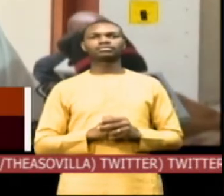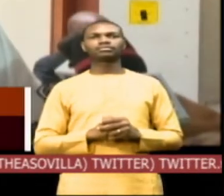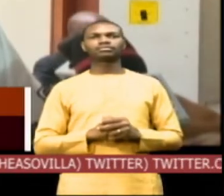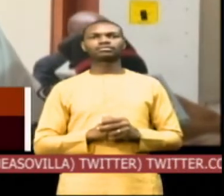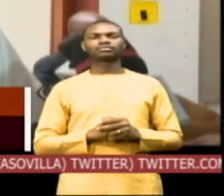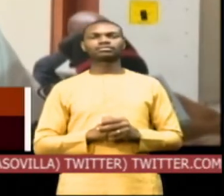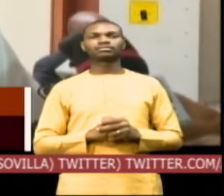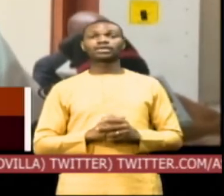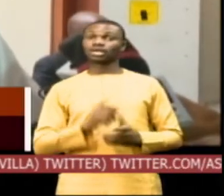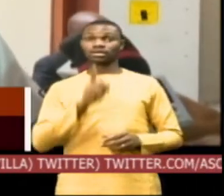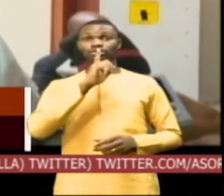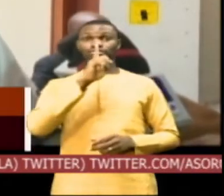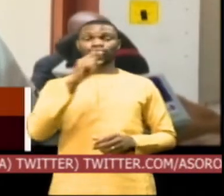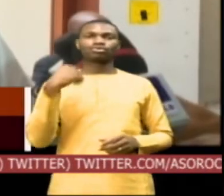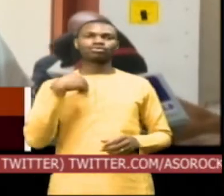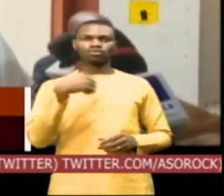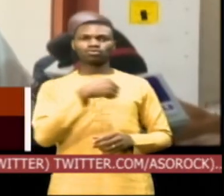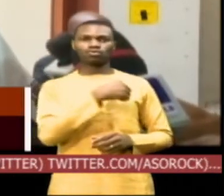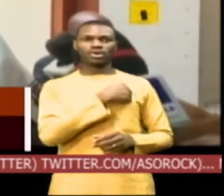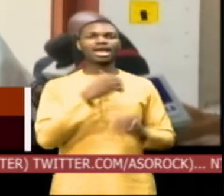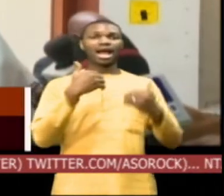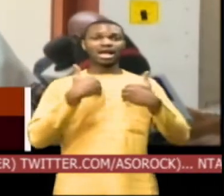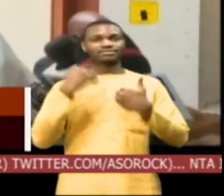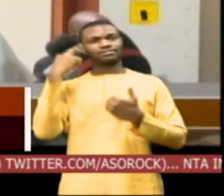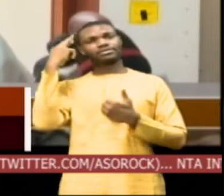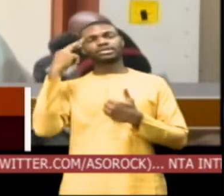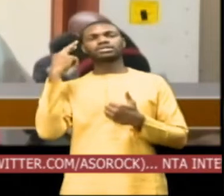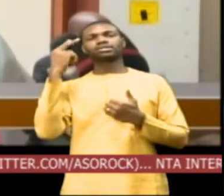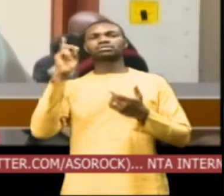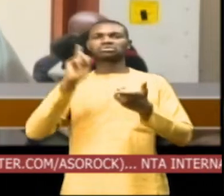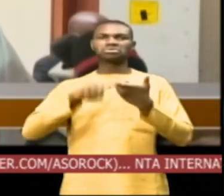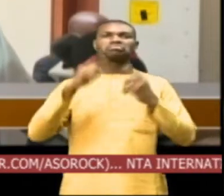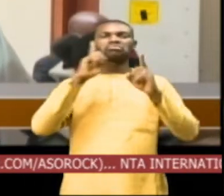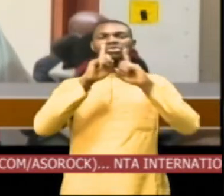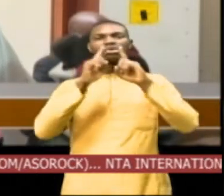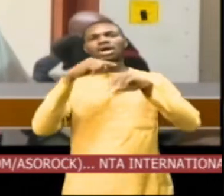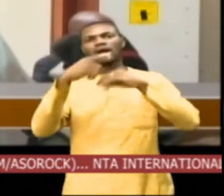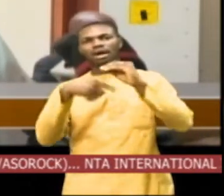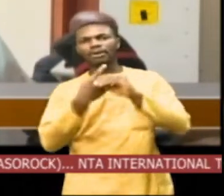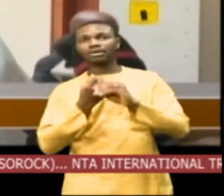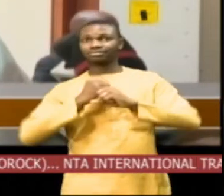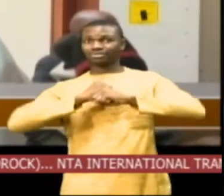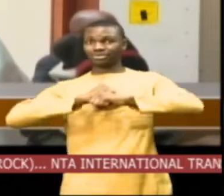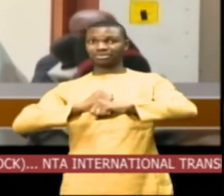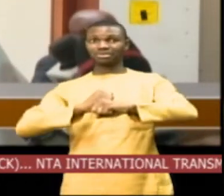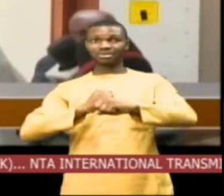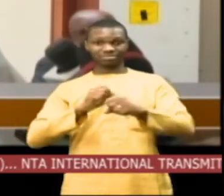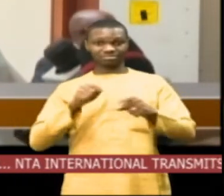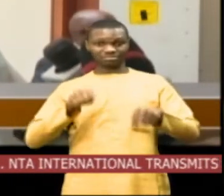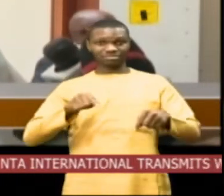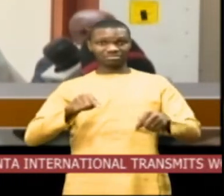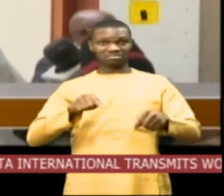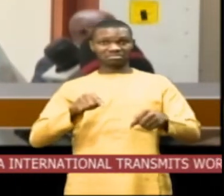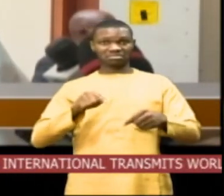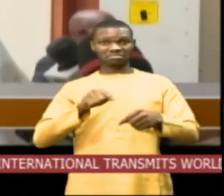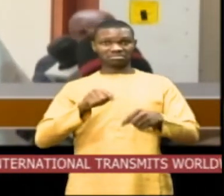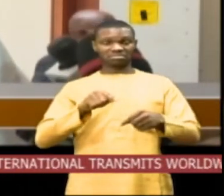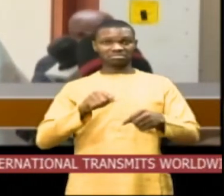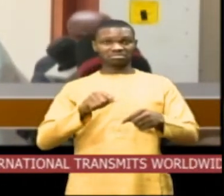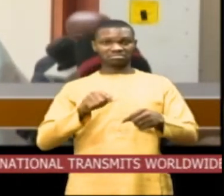But of course, we also had reason to talk about issues of security, because even this morning,